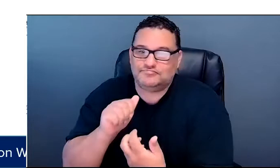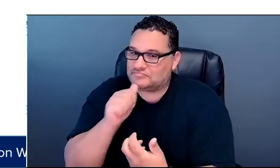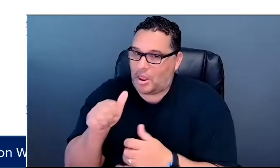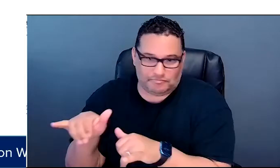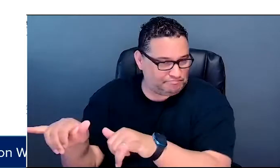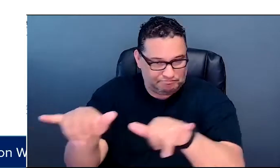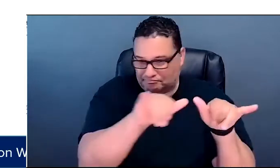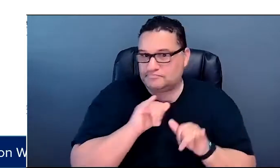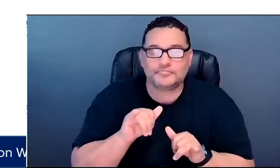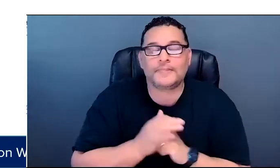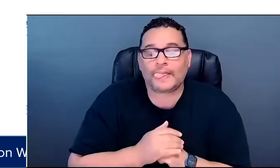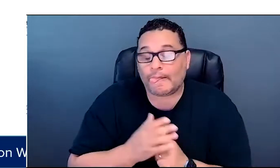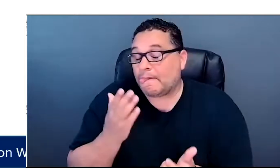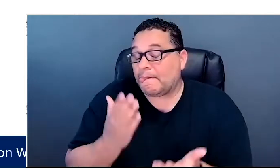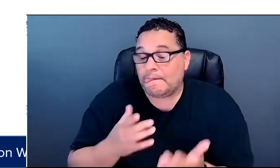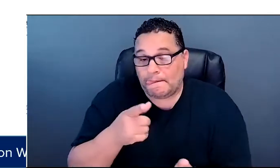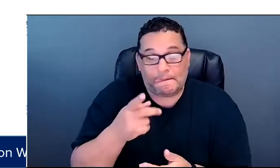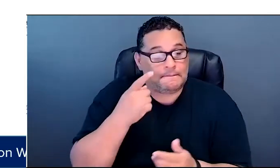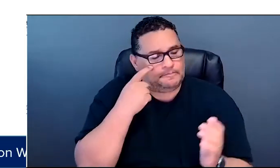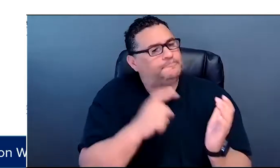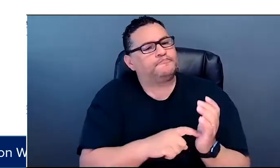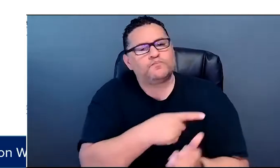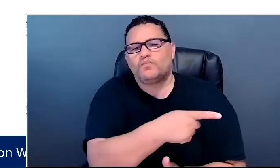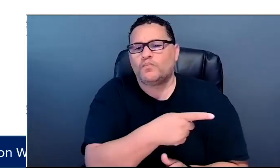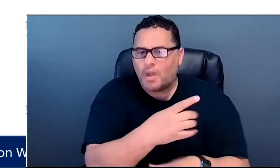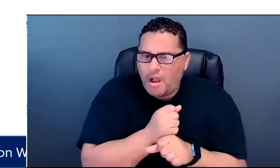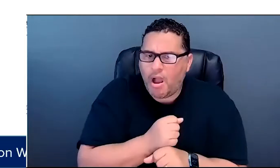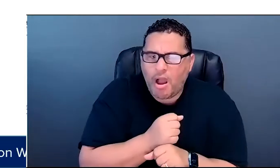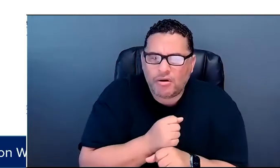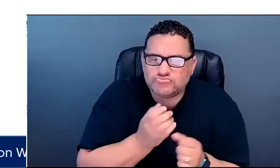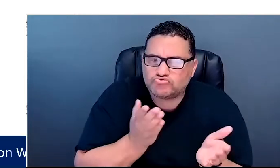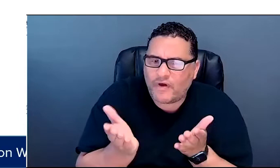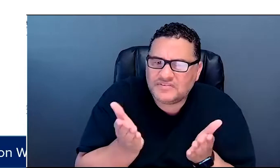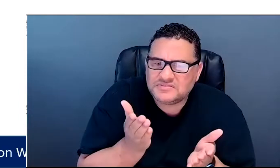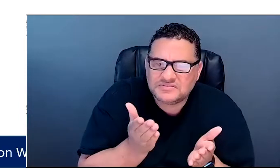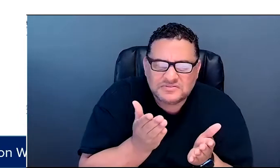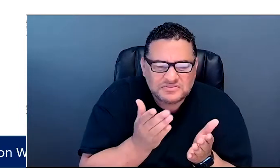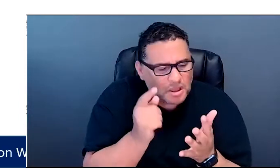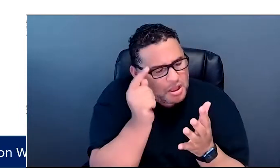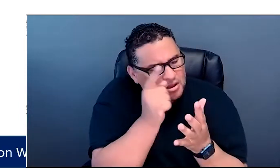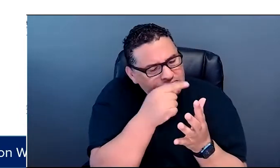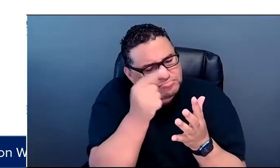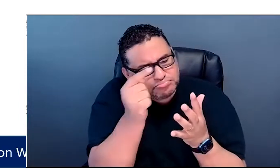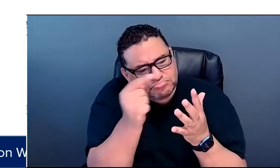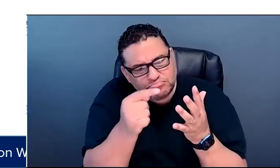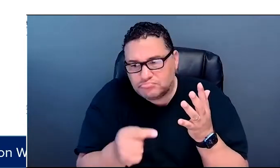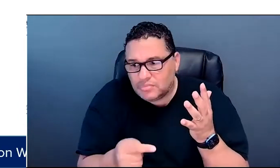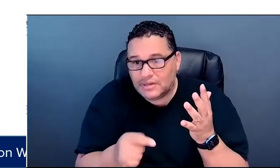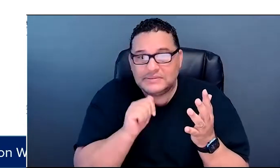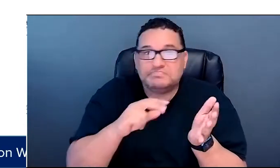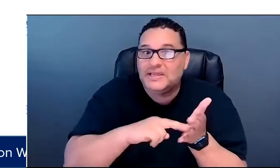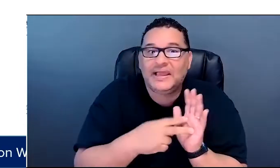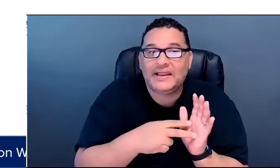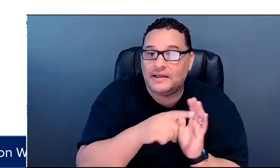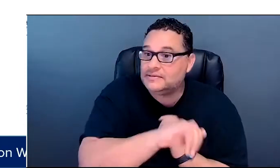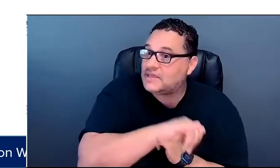So just because one person receives service X doesn't mean the other person will